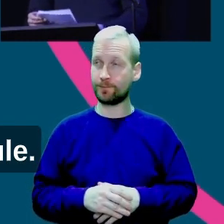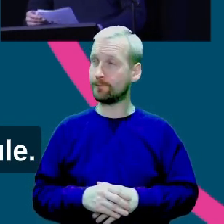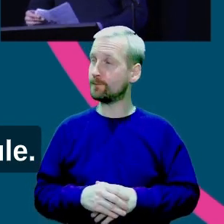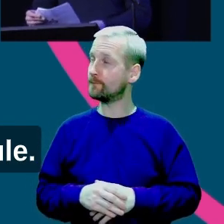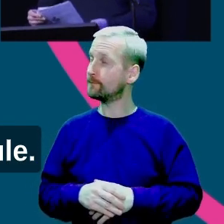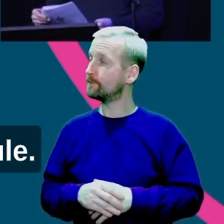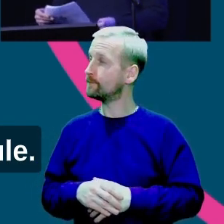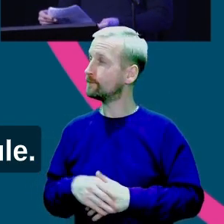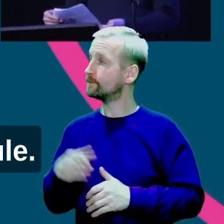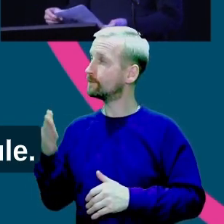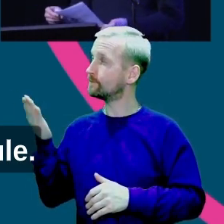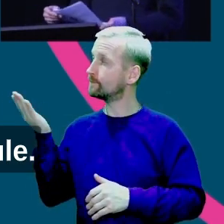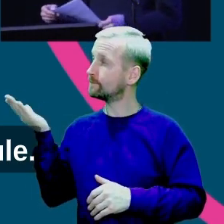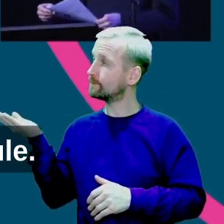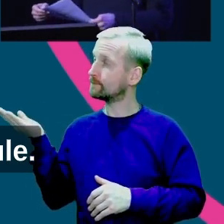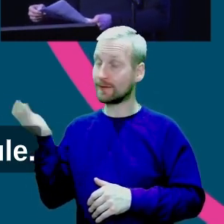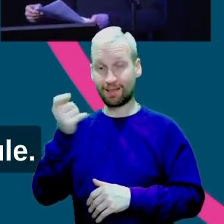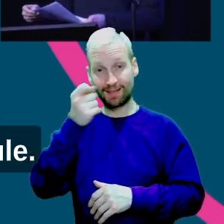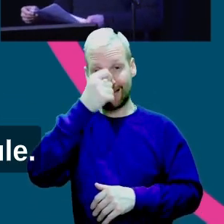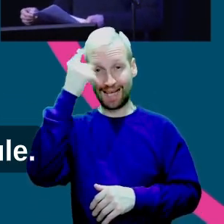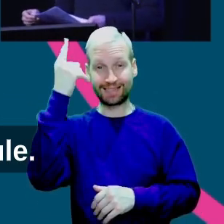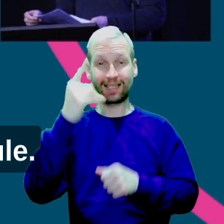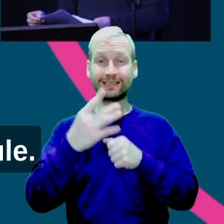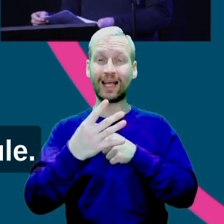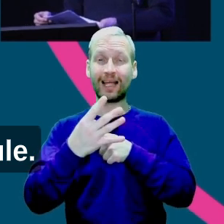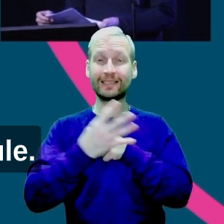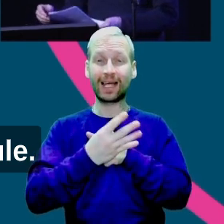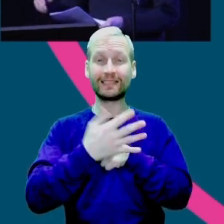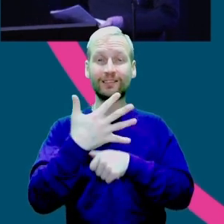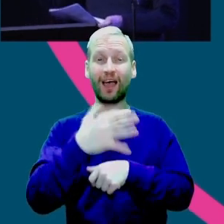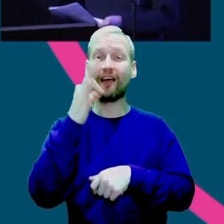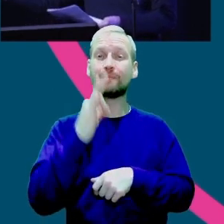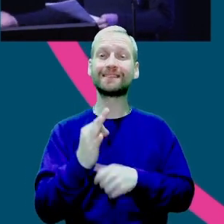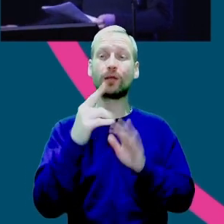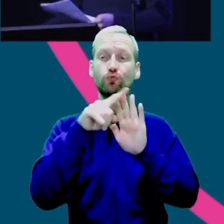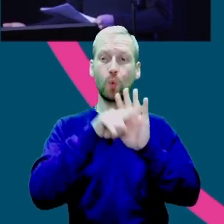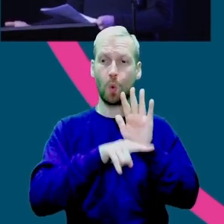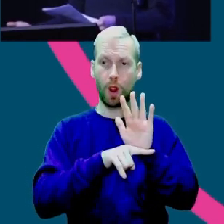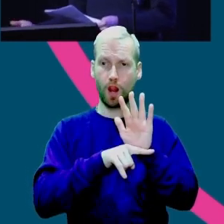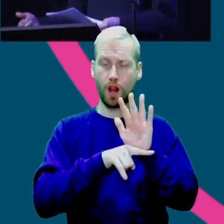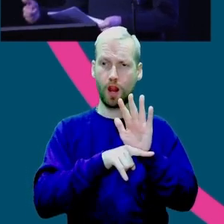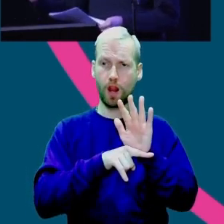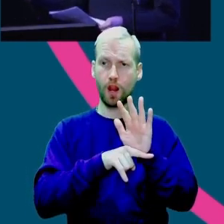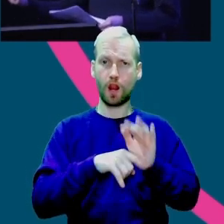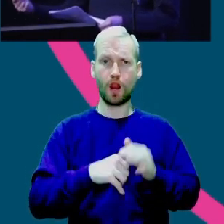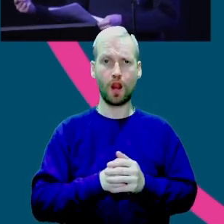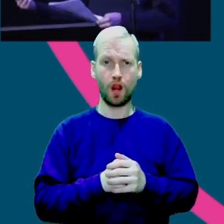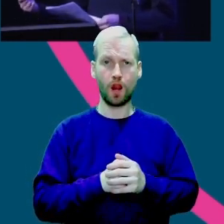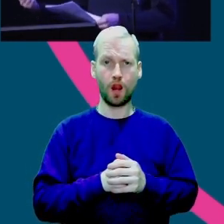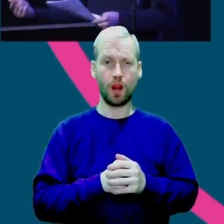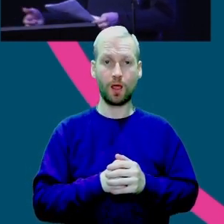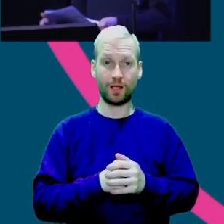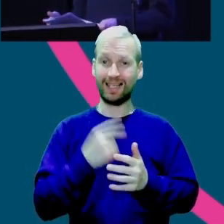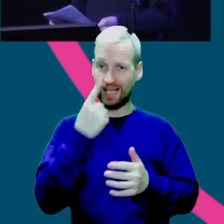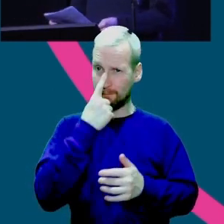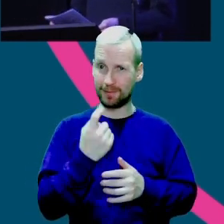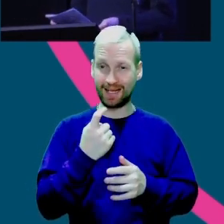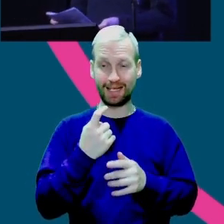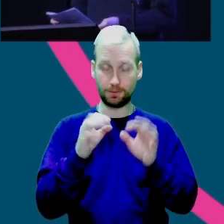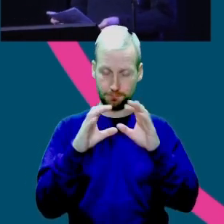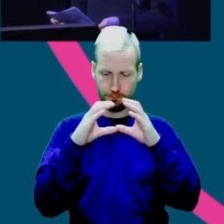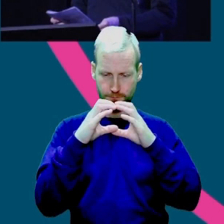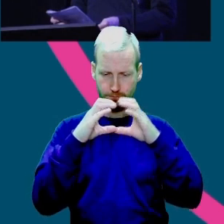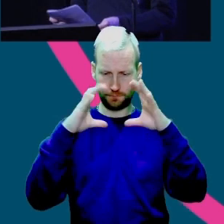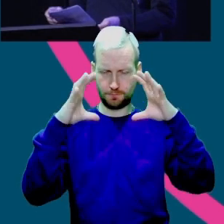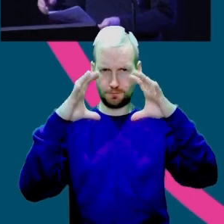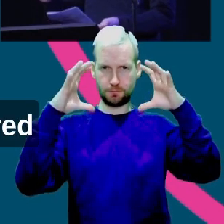Patrick kindly talked about this idea of the 95% rule. I think it goes hand in hand what can be described as the circles of care